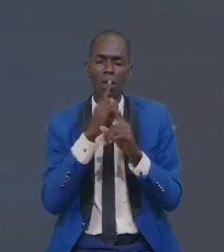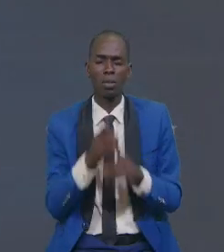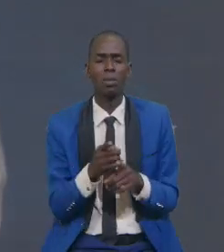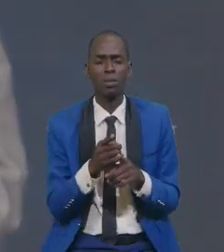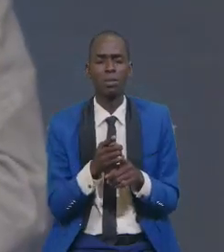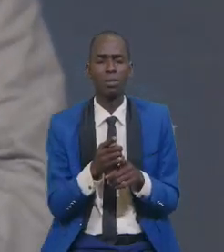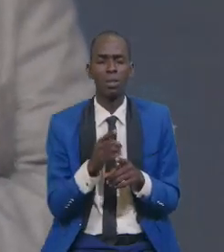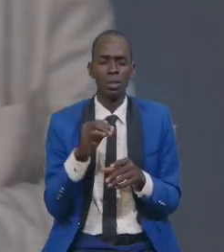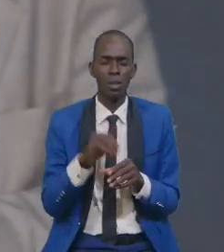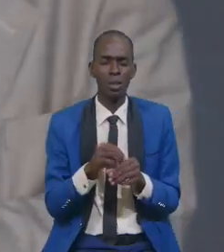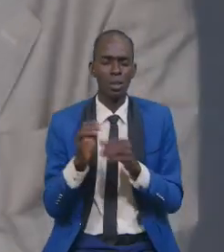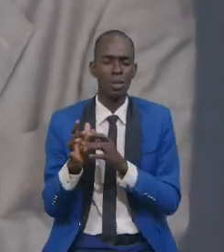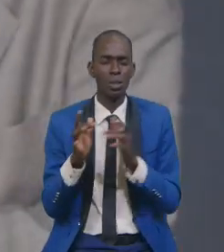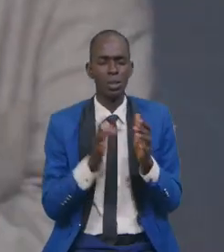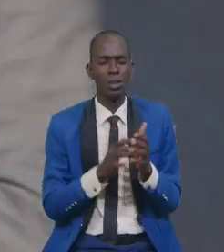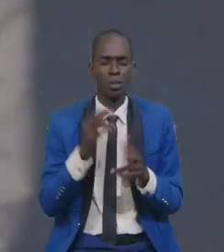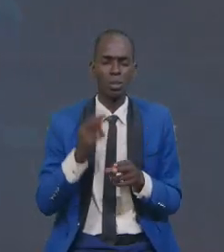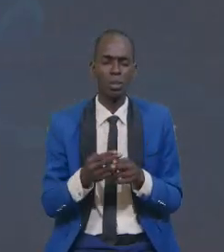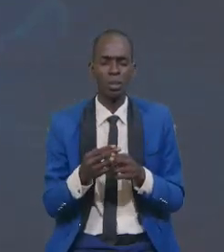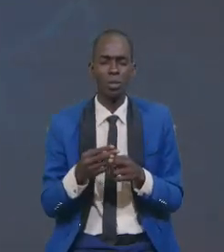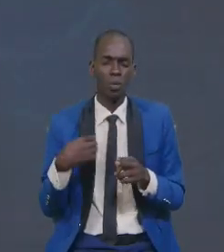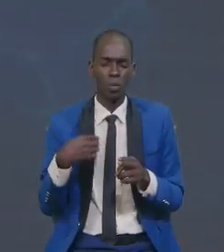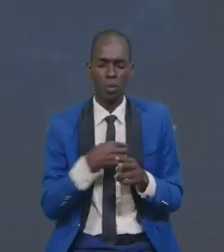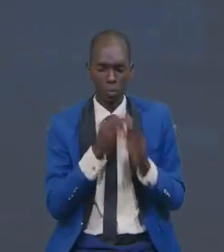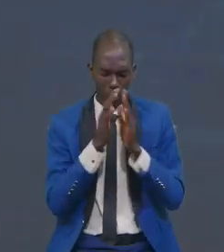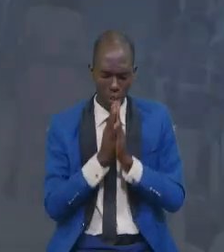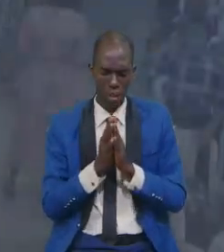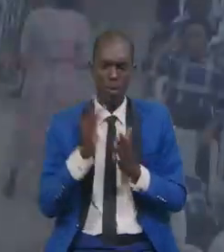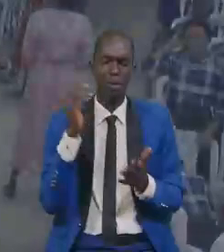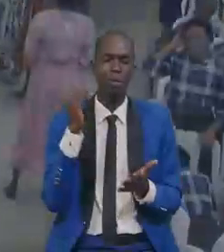In Jesus' name we pray.